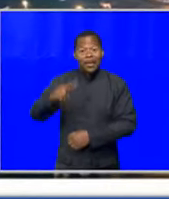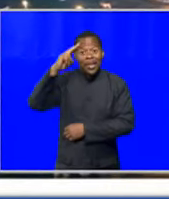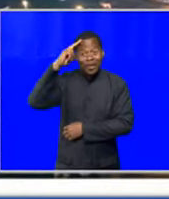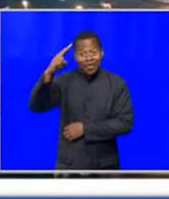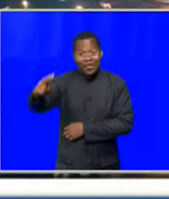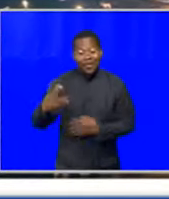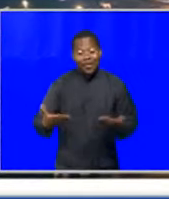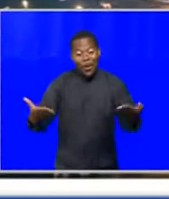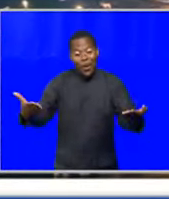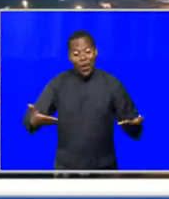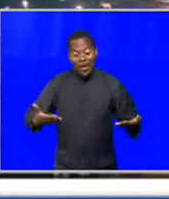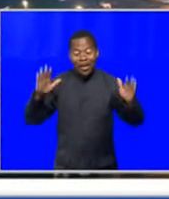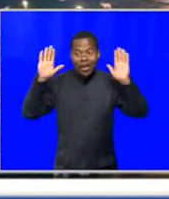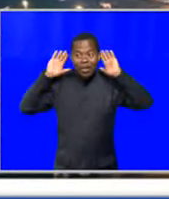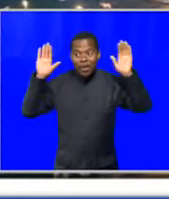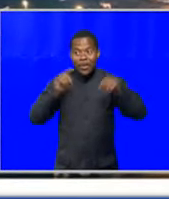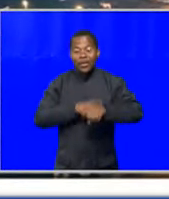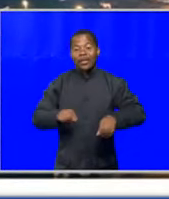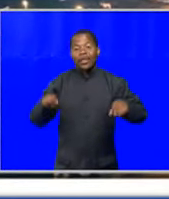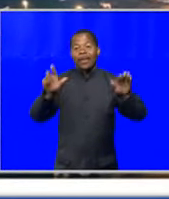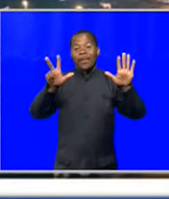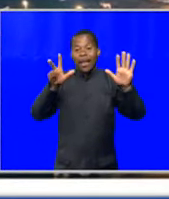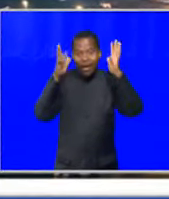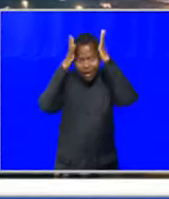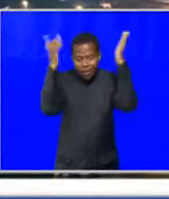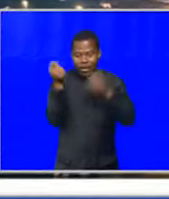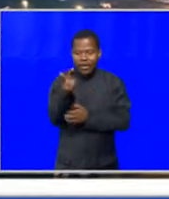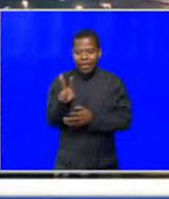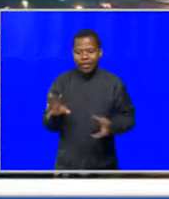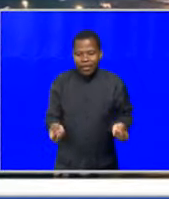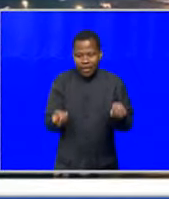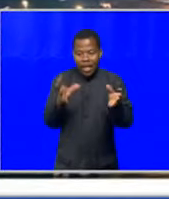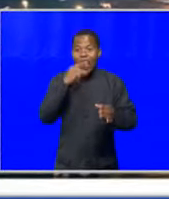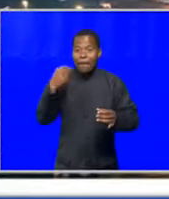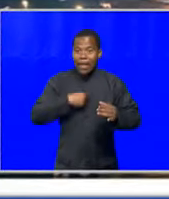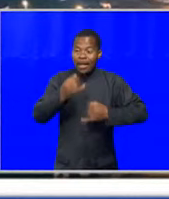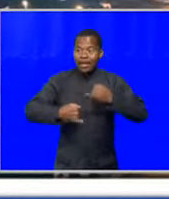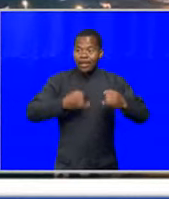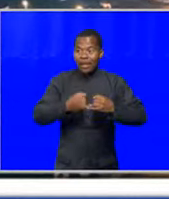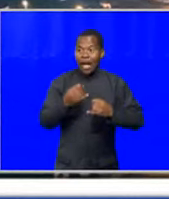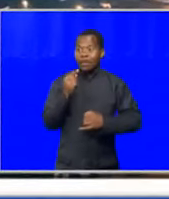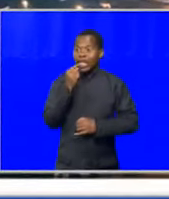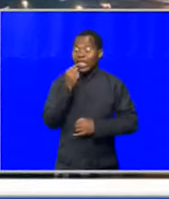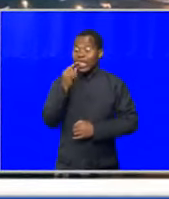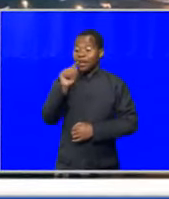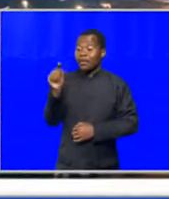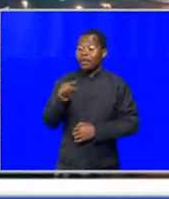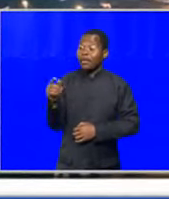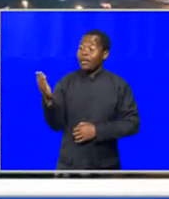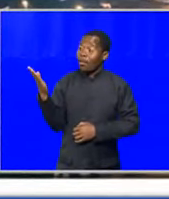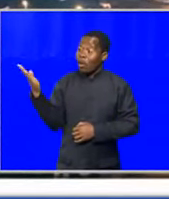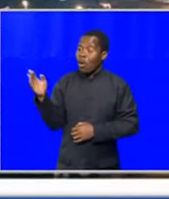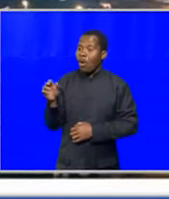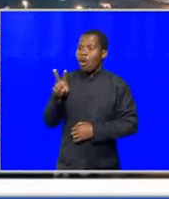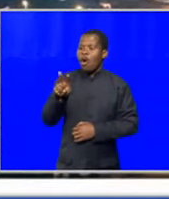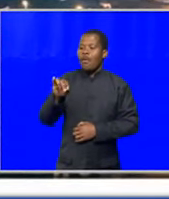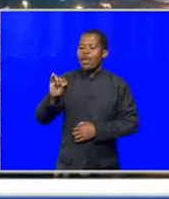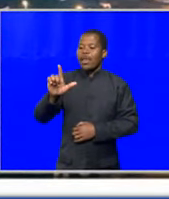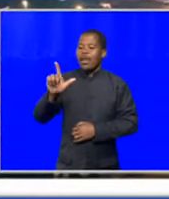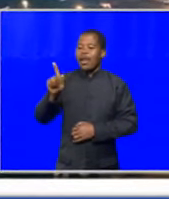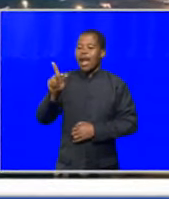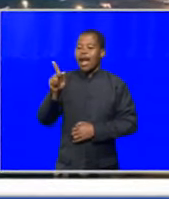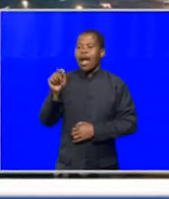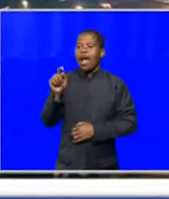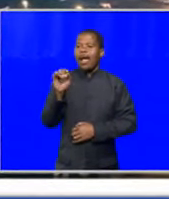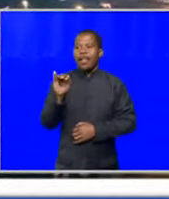Good evening, dear viewers, and welcome to the News Bulletin at 8, brought to you by our number one news provider, Eswatini TV. I am Nondumiso Vilagadi